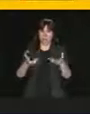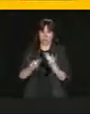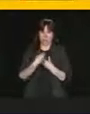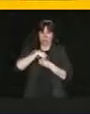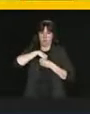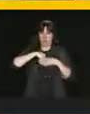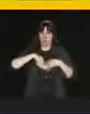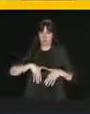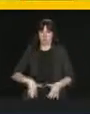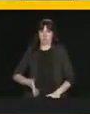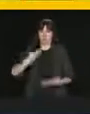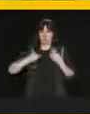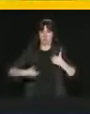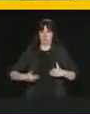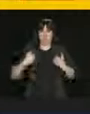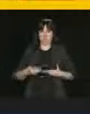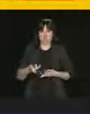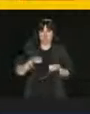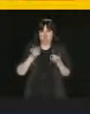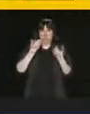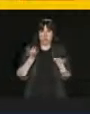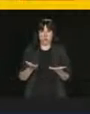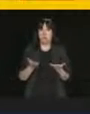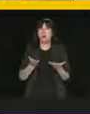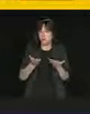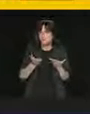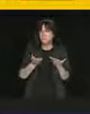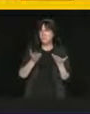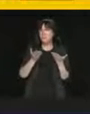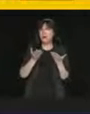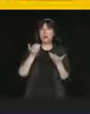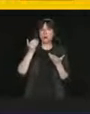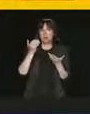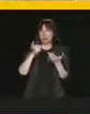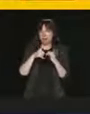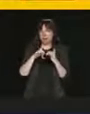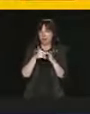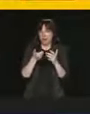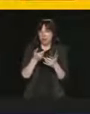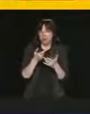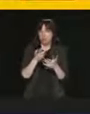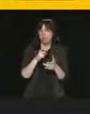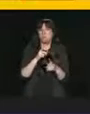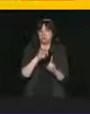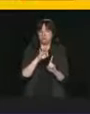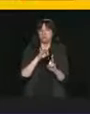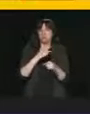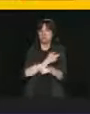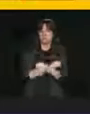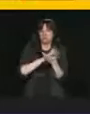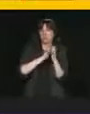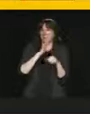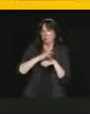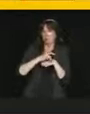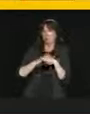make sure that as close to everyone as possible ends up getting it in the end if one does become available?